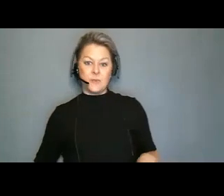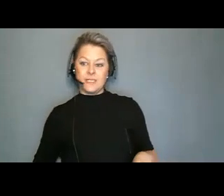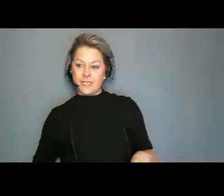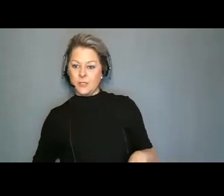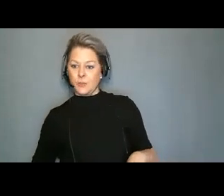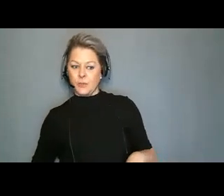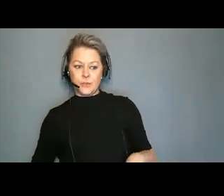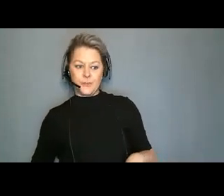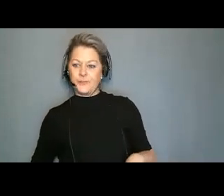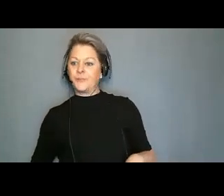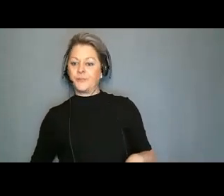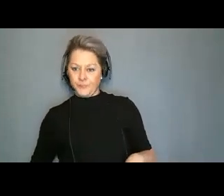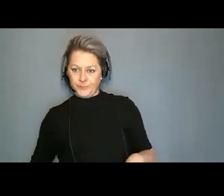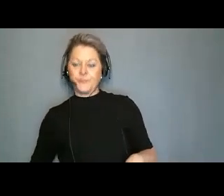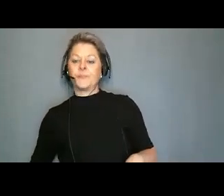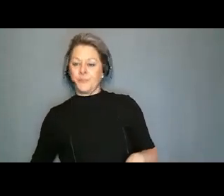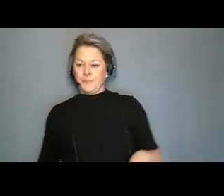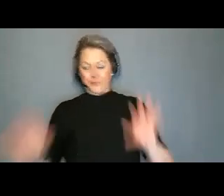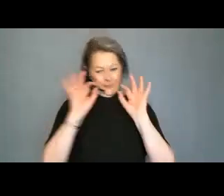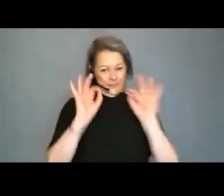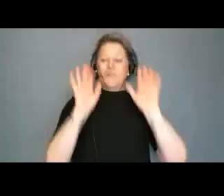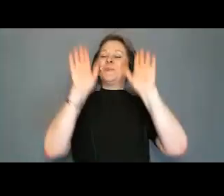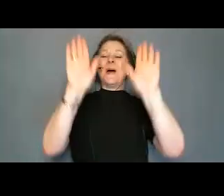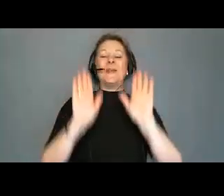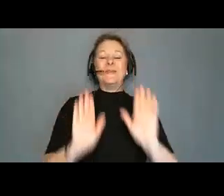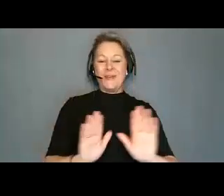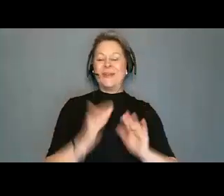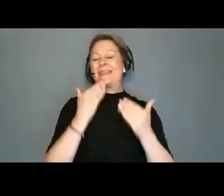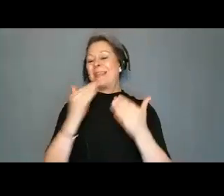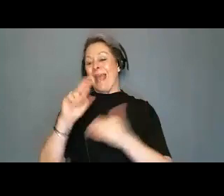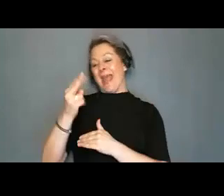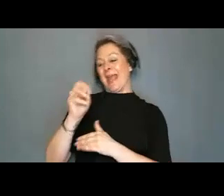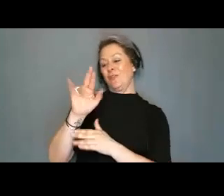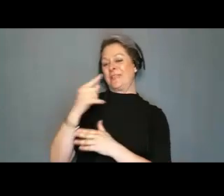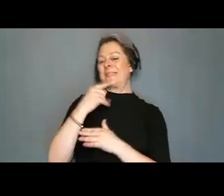Yes, we can see the interpreters. Great. Excellent. That's great. Thank you so much.